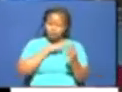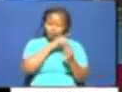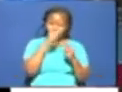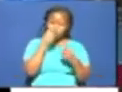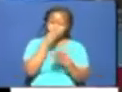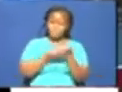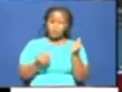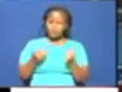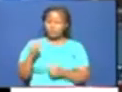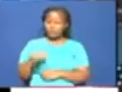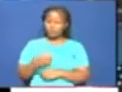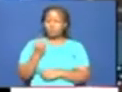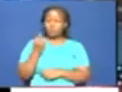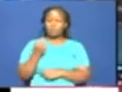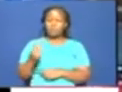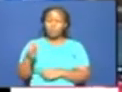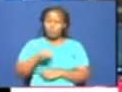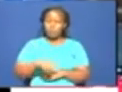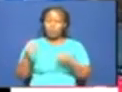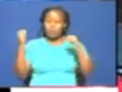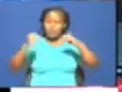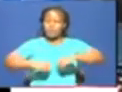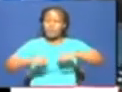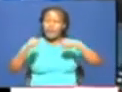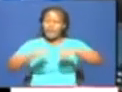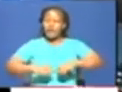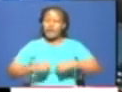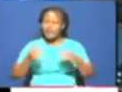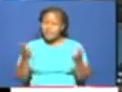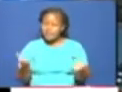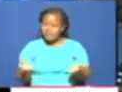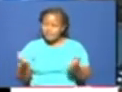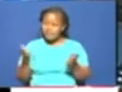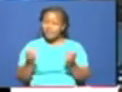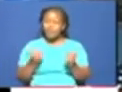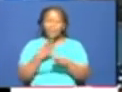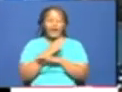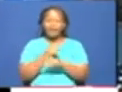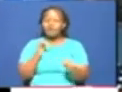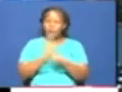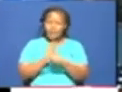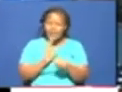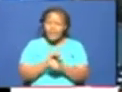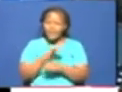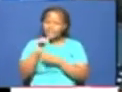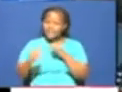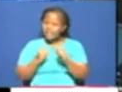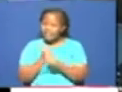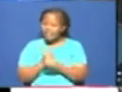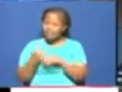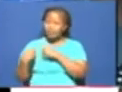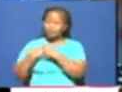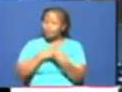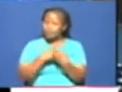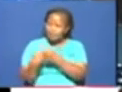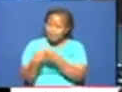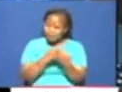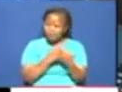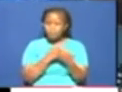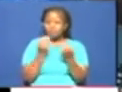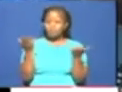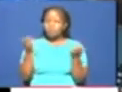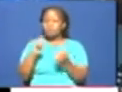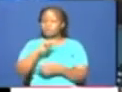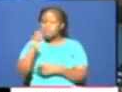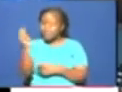We agreed that despite years of effort, Project Kenya